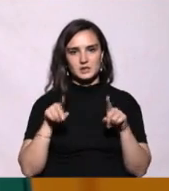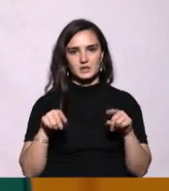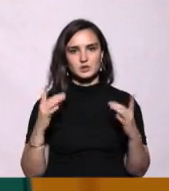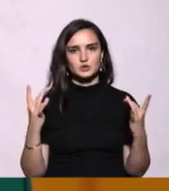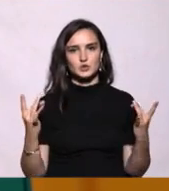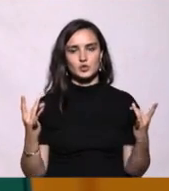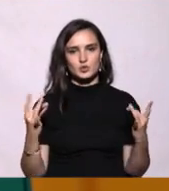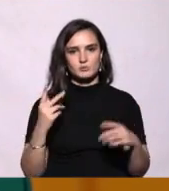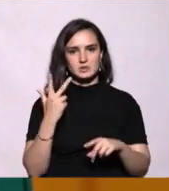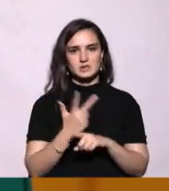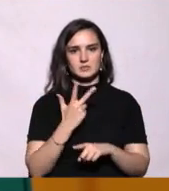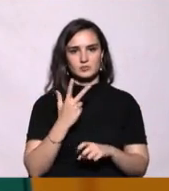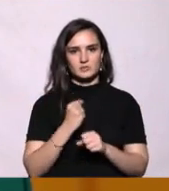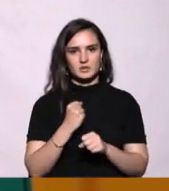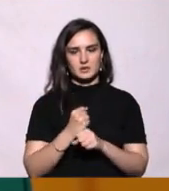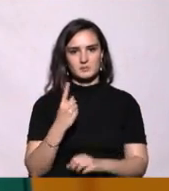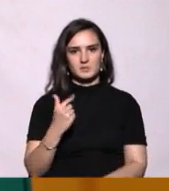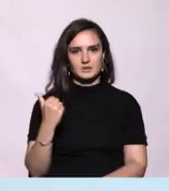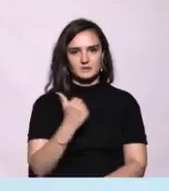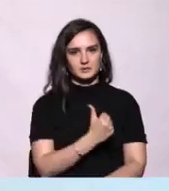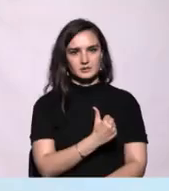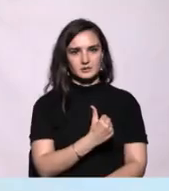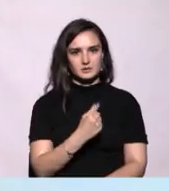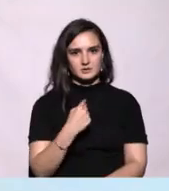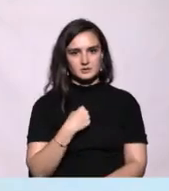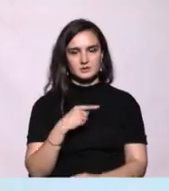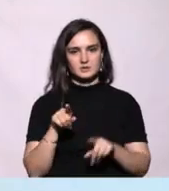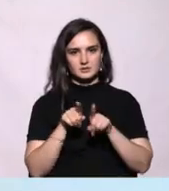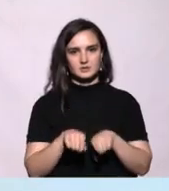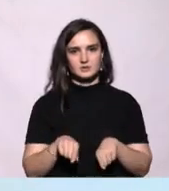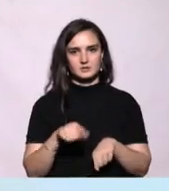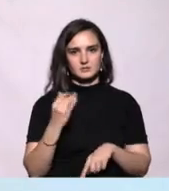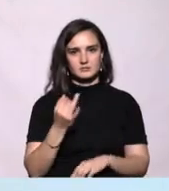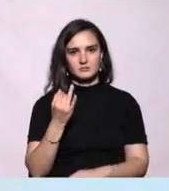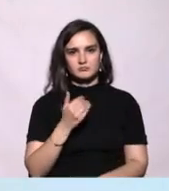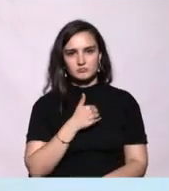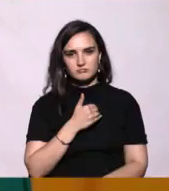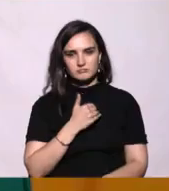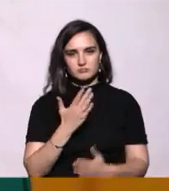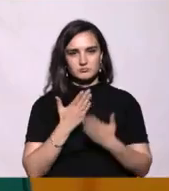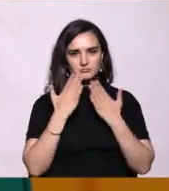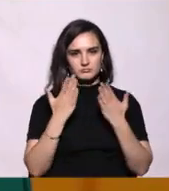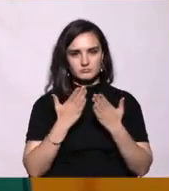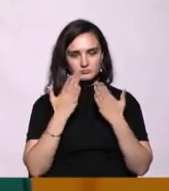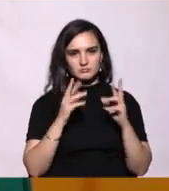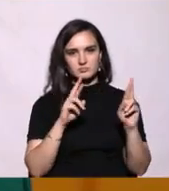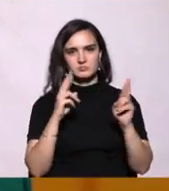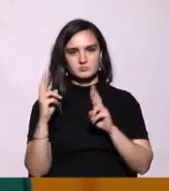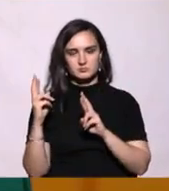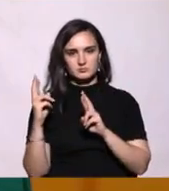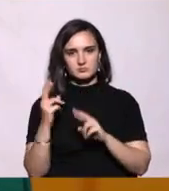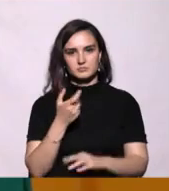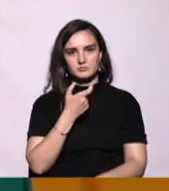yoga three times a week. I am also interested in reading, dancing,